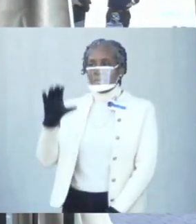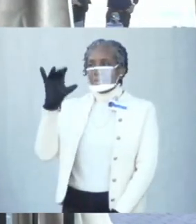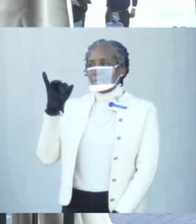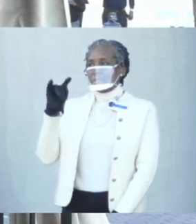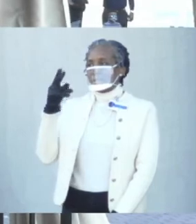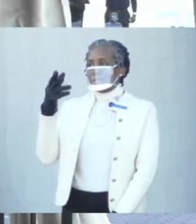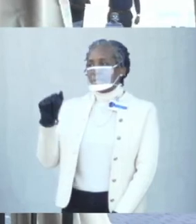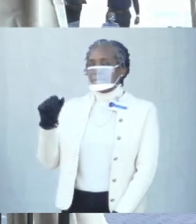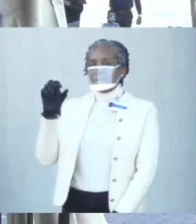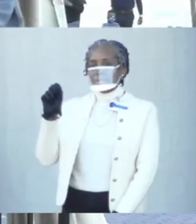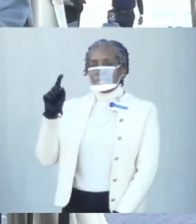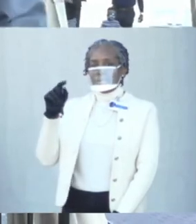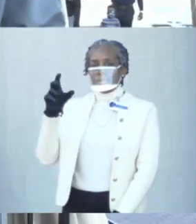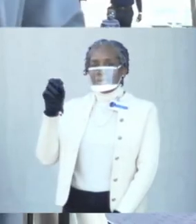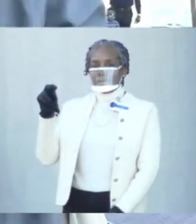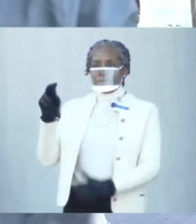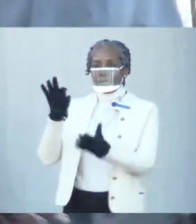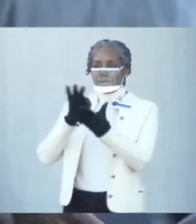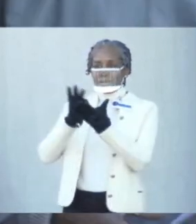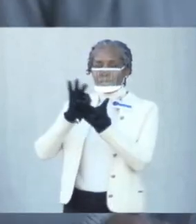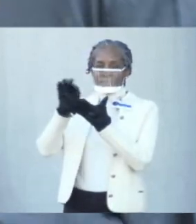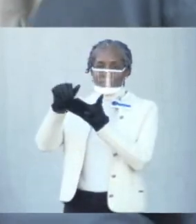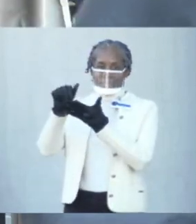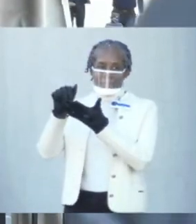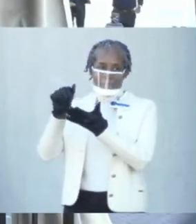Cynthia Stevenson, Accounting.